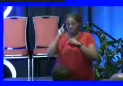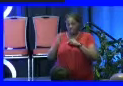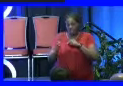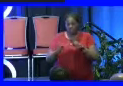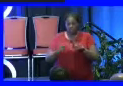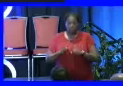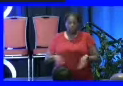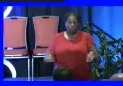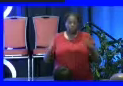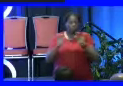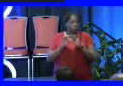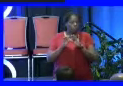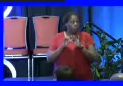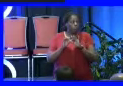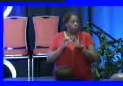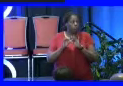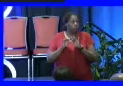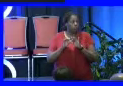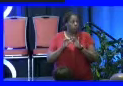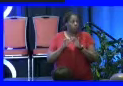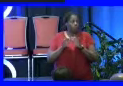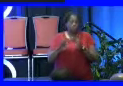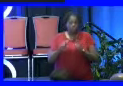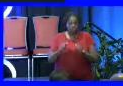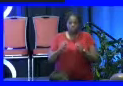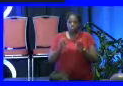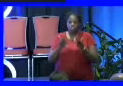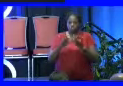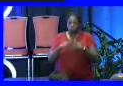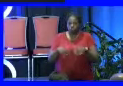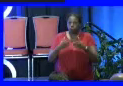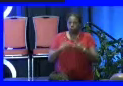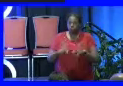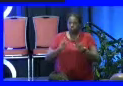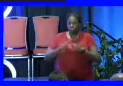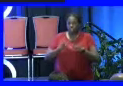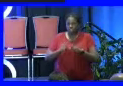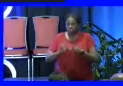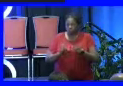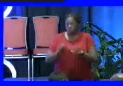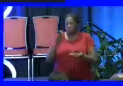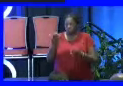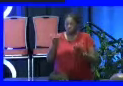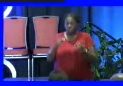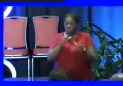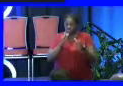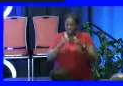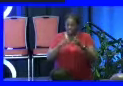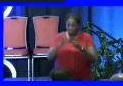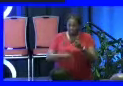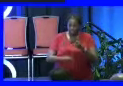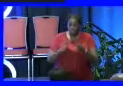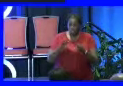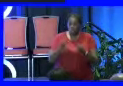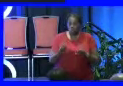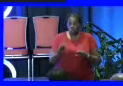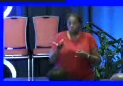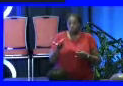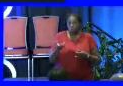but essentially it was working through different iterations of proposals, and it's still not finalized. So I don't want